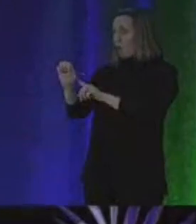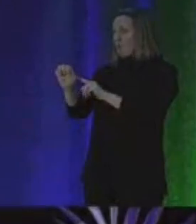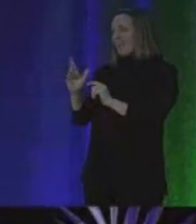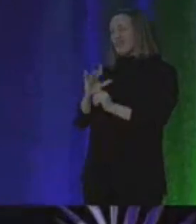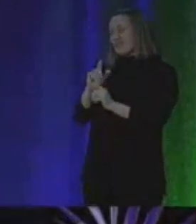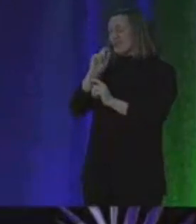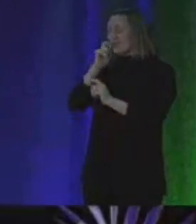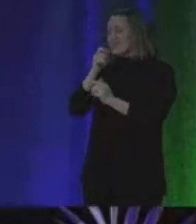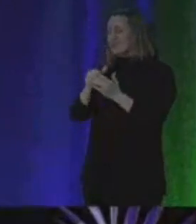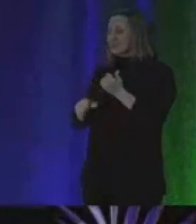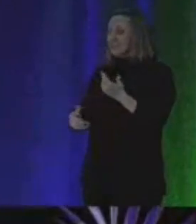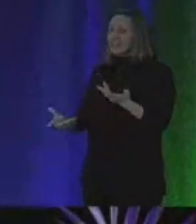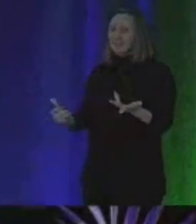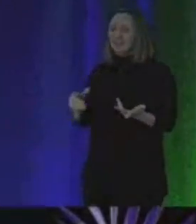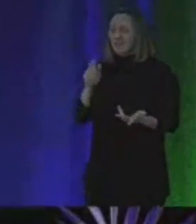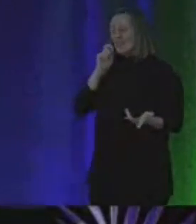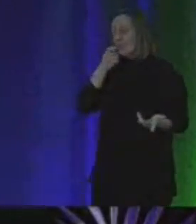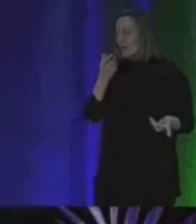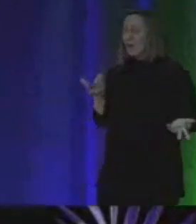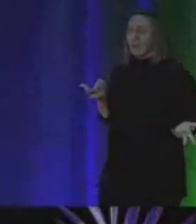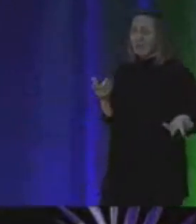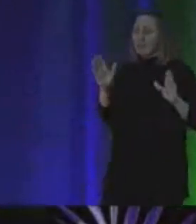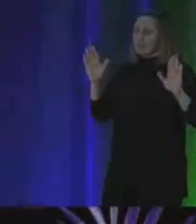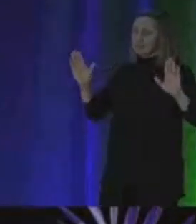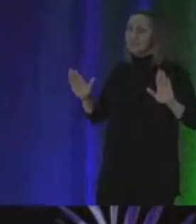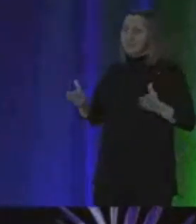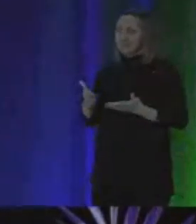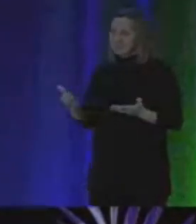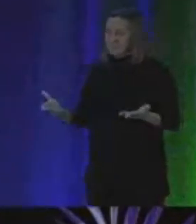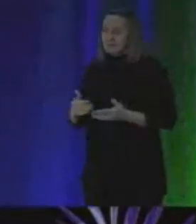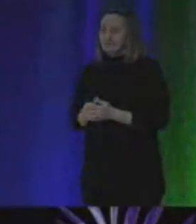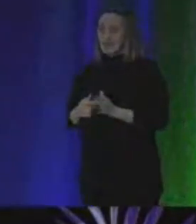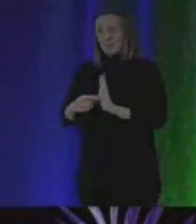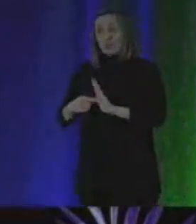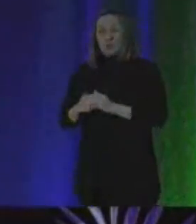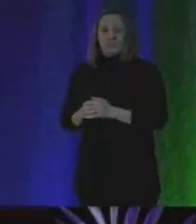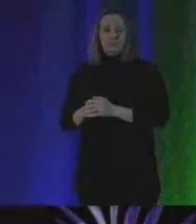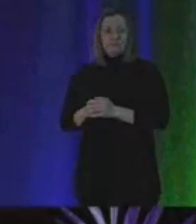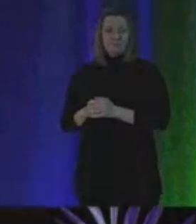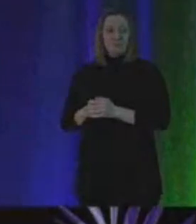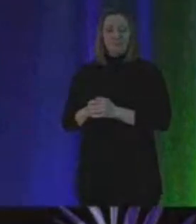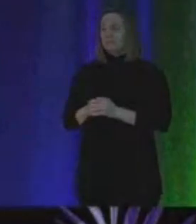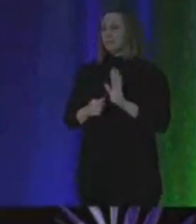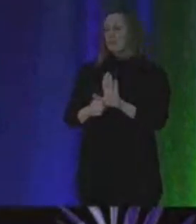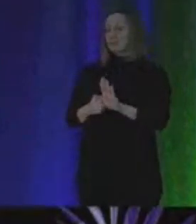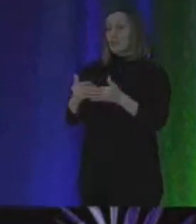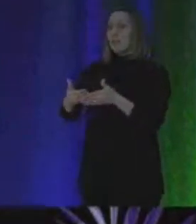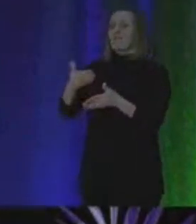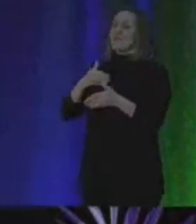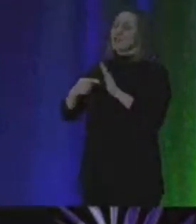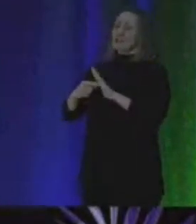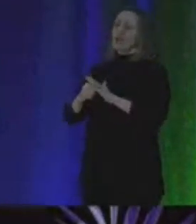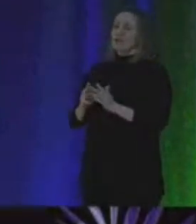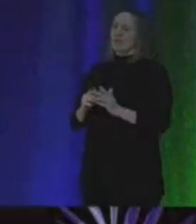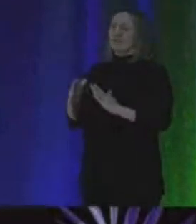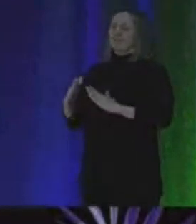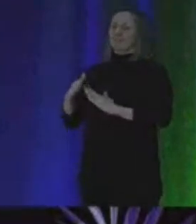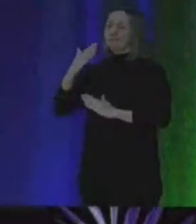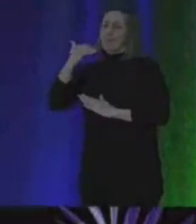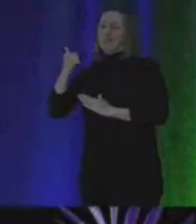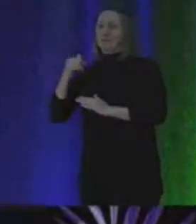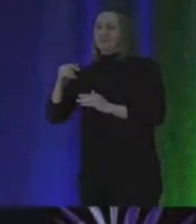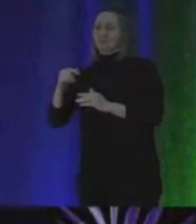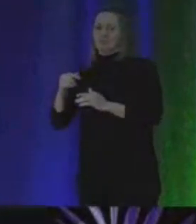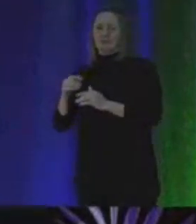shit lately, like really cool, unbelievable. And I'm going to show it to you. Before I get into the coolest shit, this is